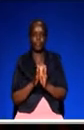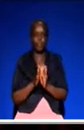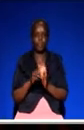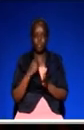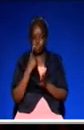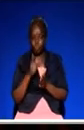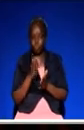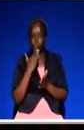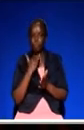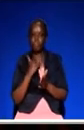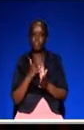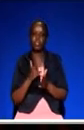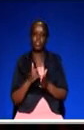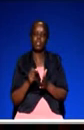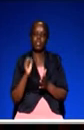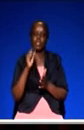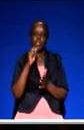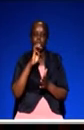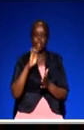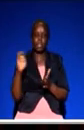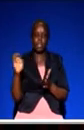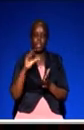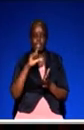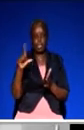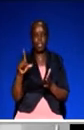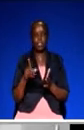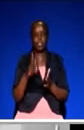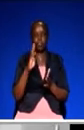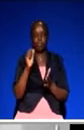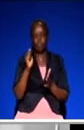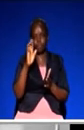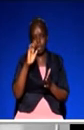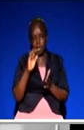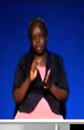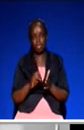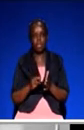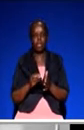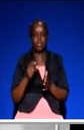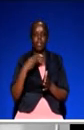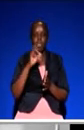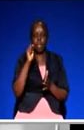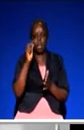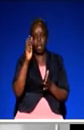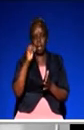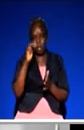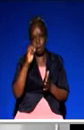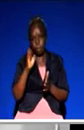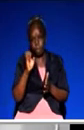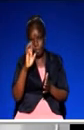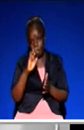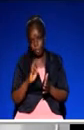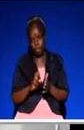So we only need a steel bar. As you can see, we have a steel bar and we have a hammer. And